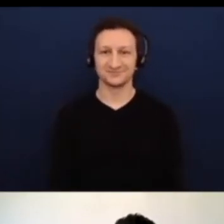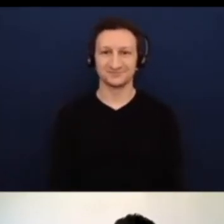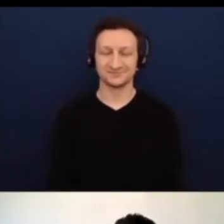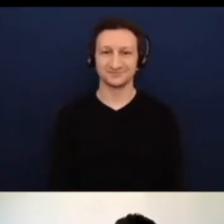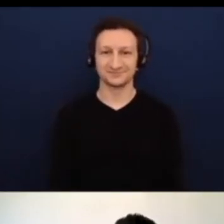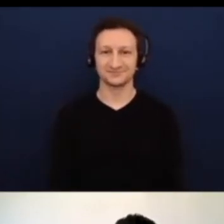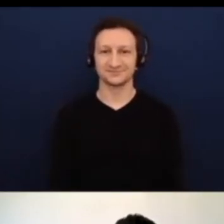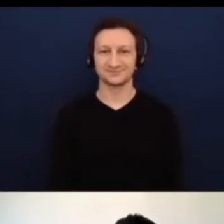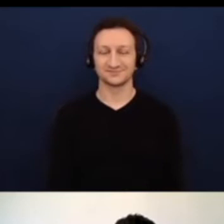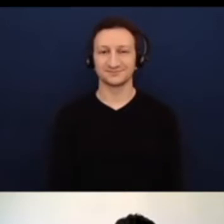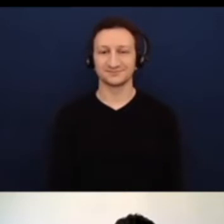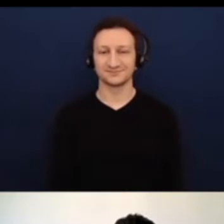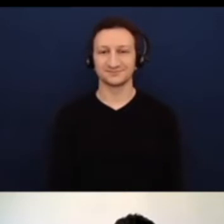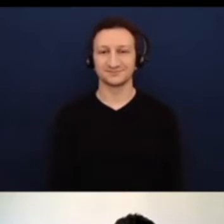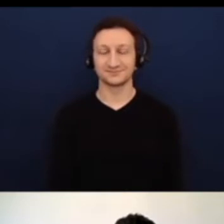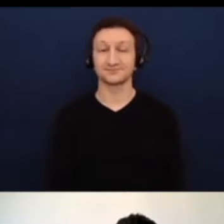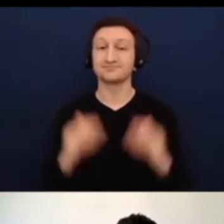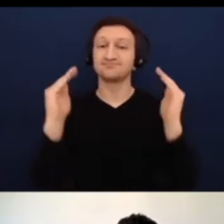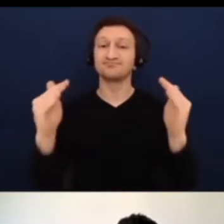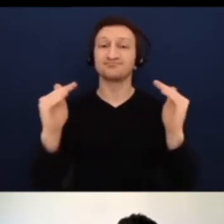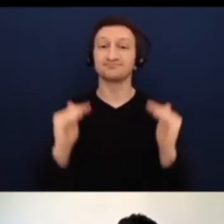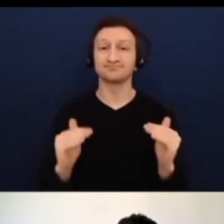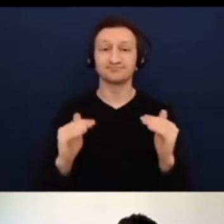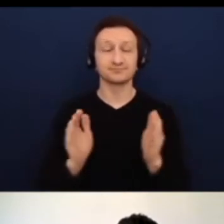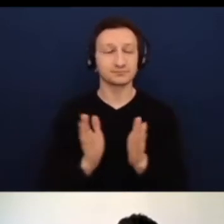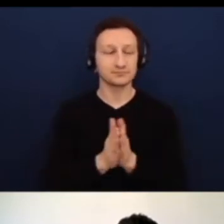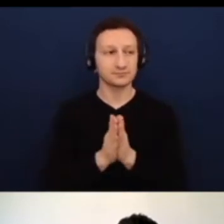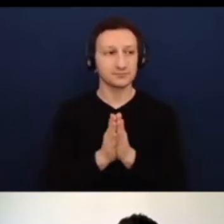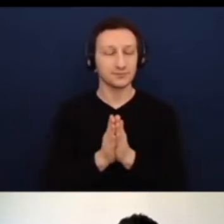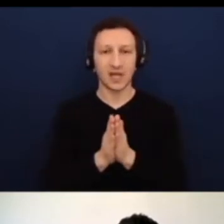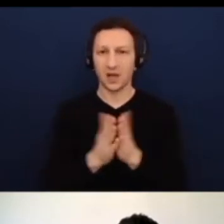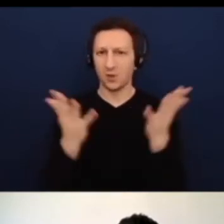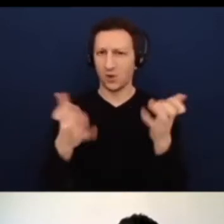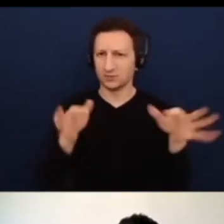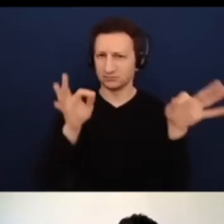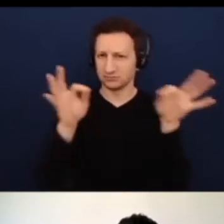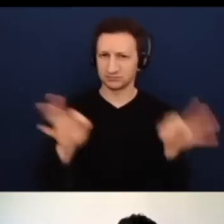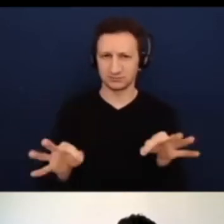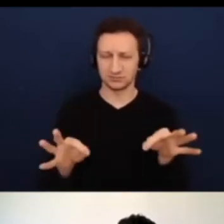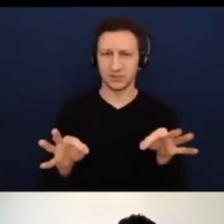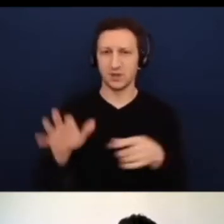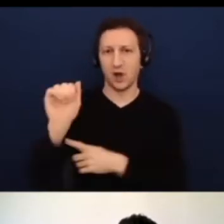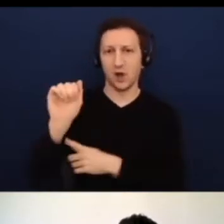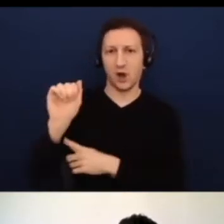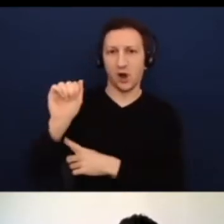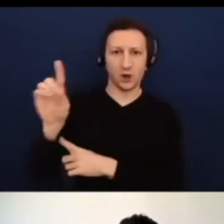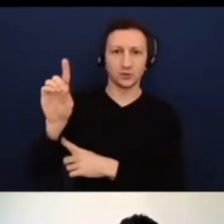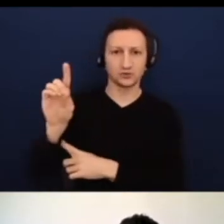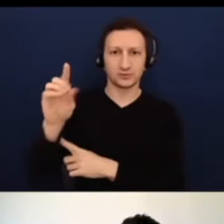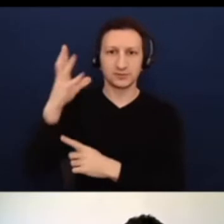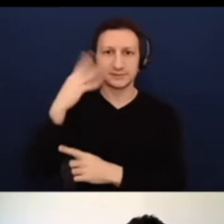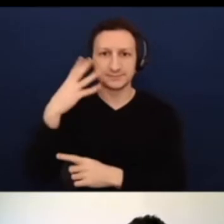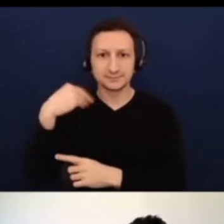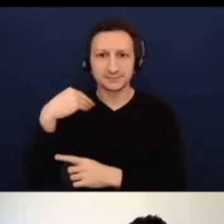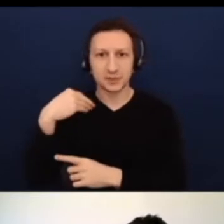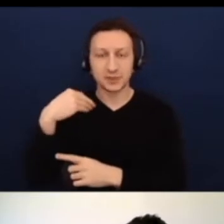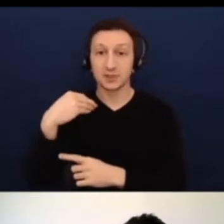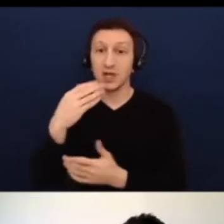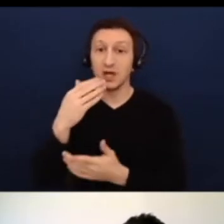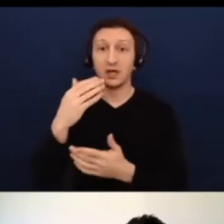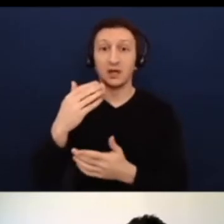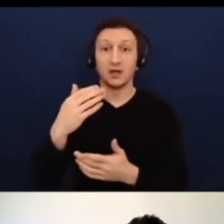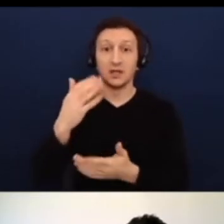Also, I want to point out that to have the experience of audio description is new to some people,